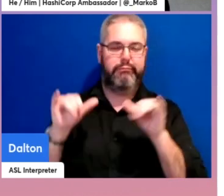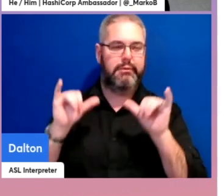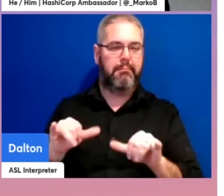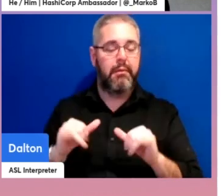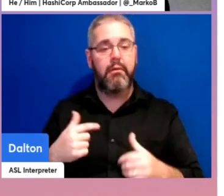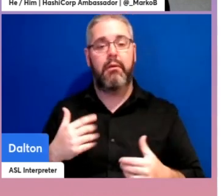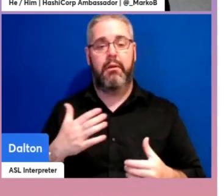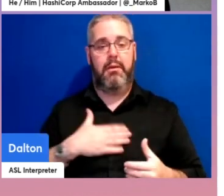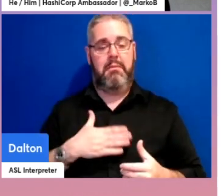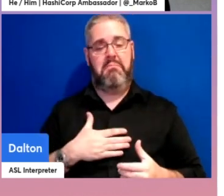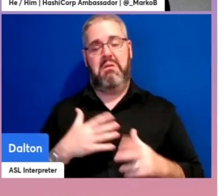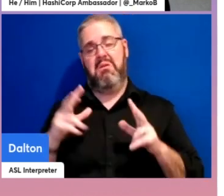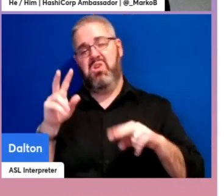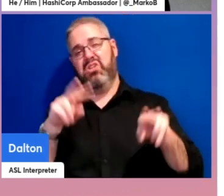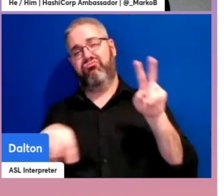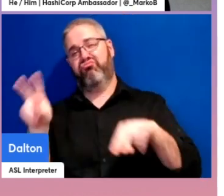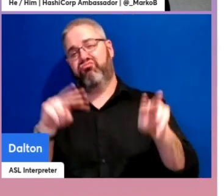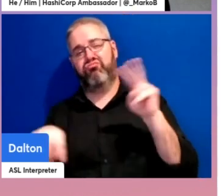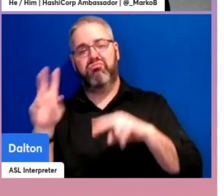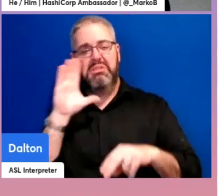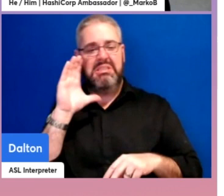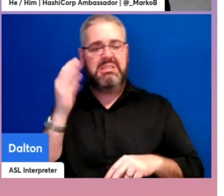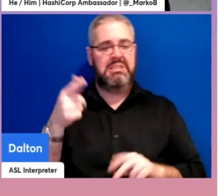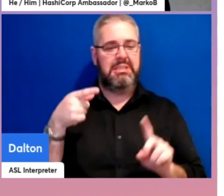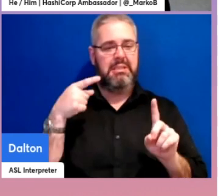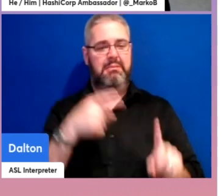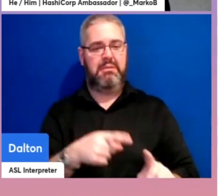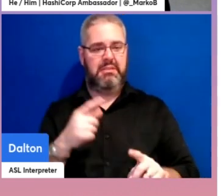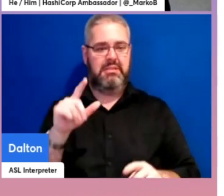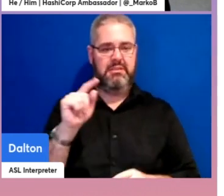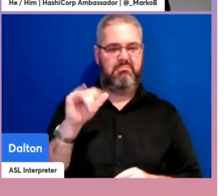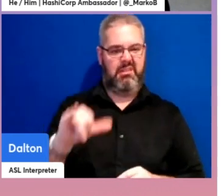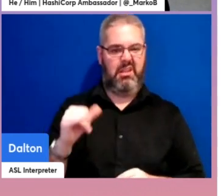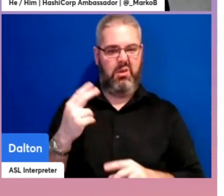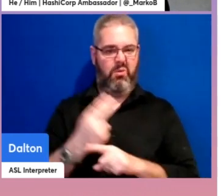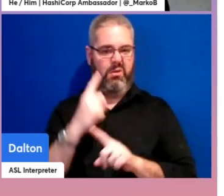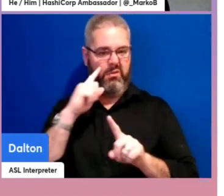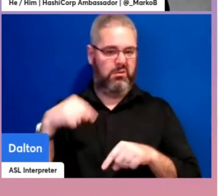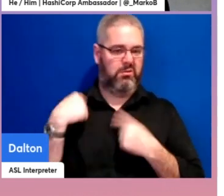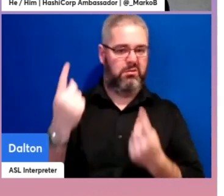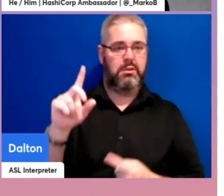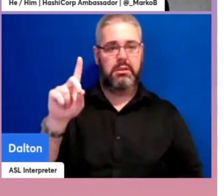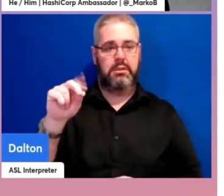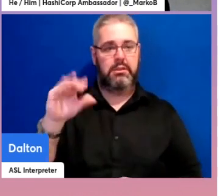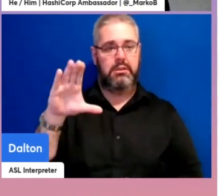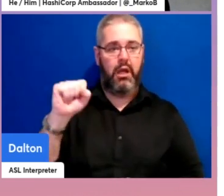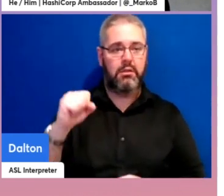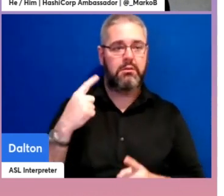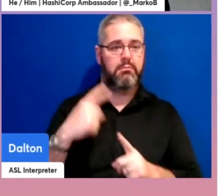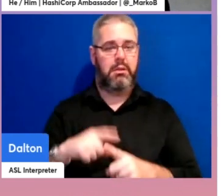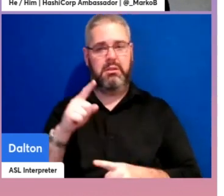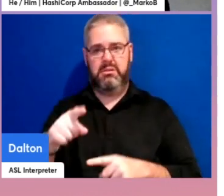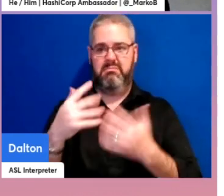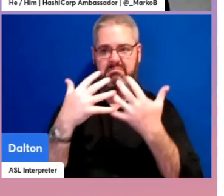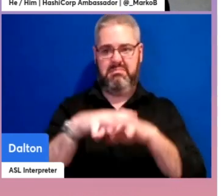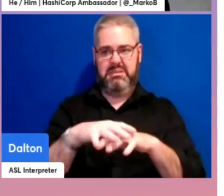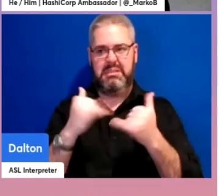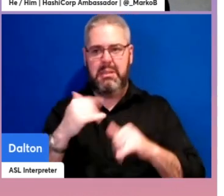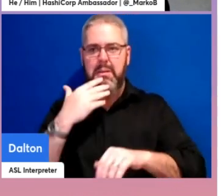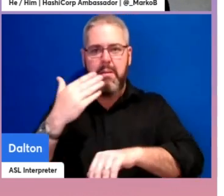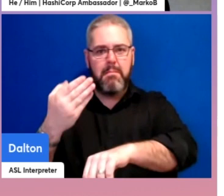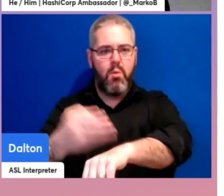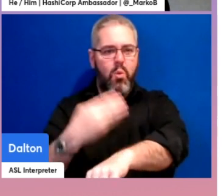general observation is by using that for a bit now, docs and its ergonomics are still improving. So please